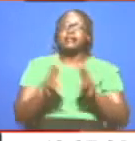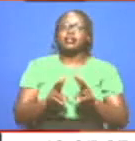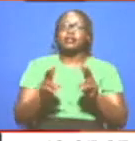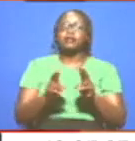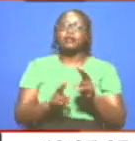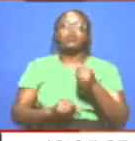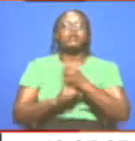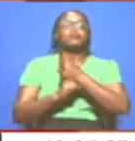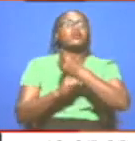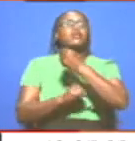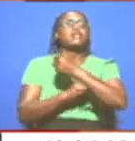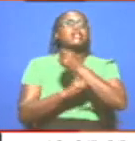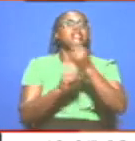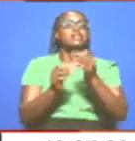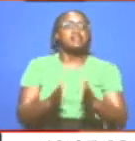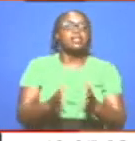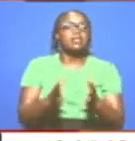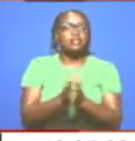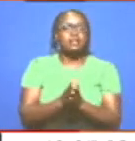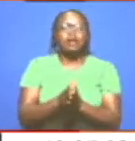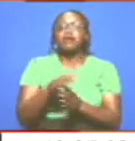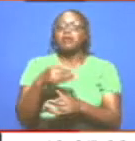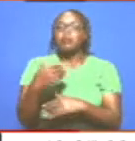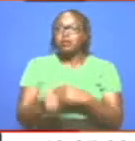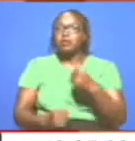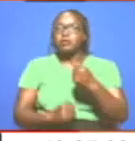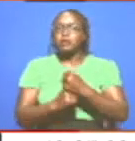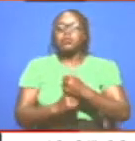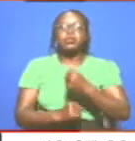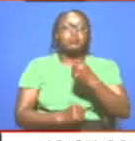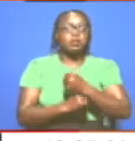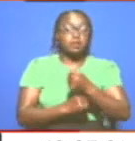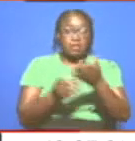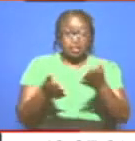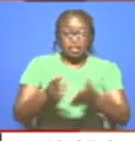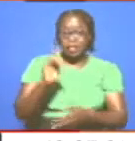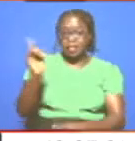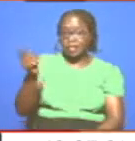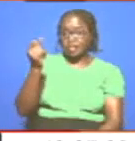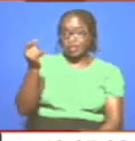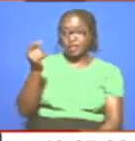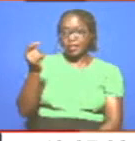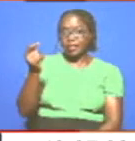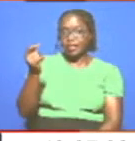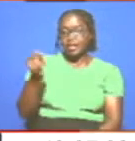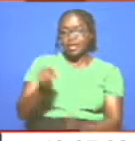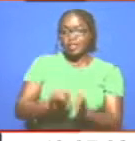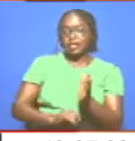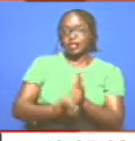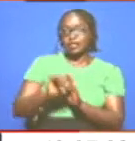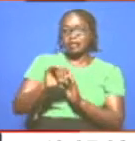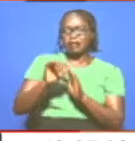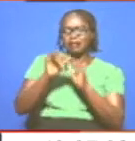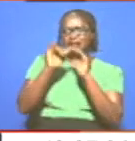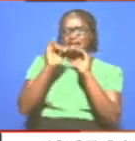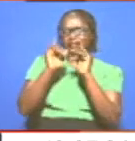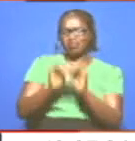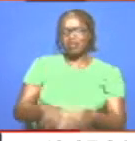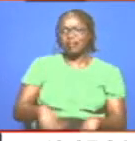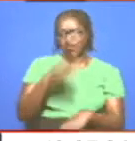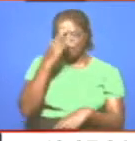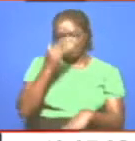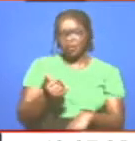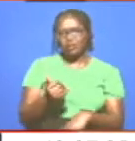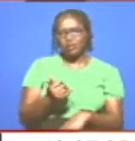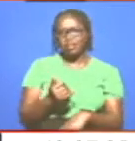sponsors, obviously sponsors here in Kenya currently. You know, interest has gone down because our team is